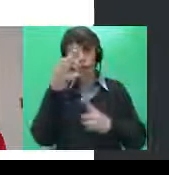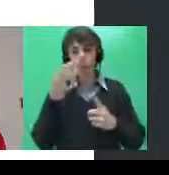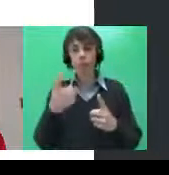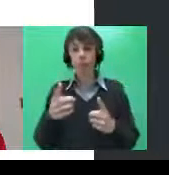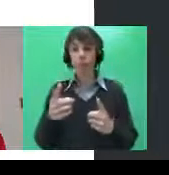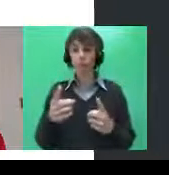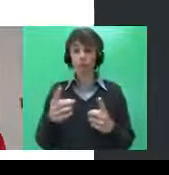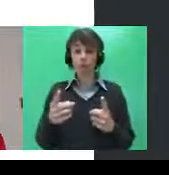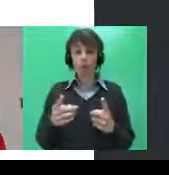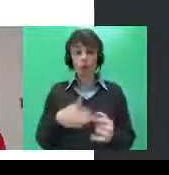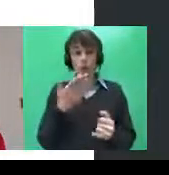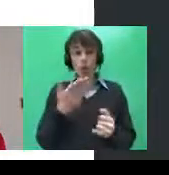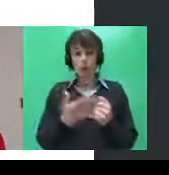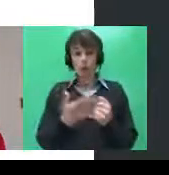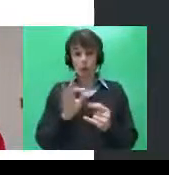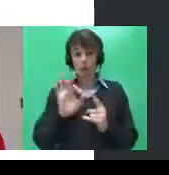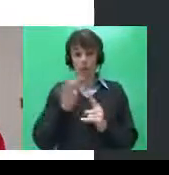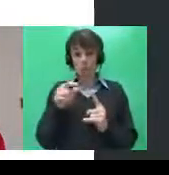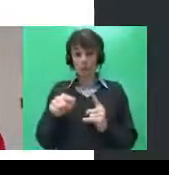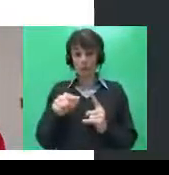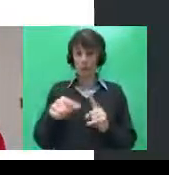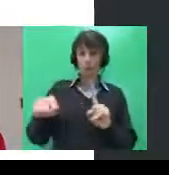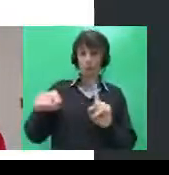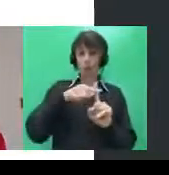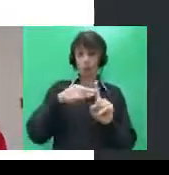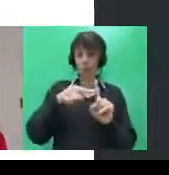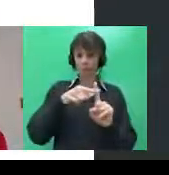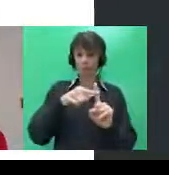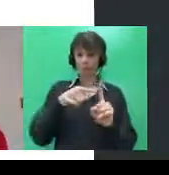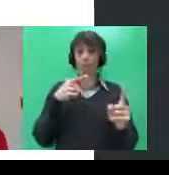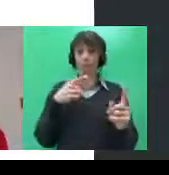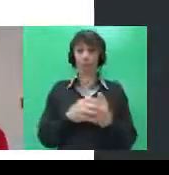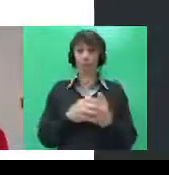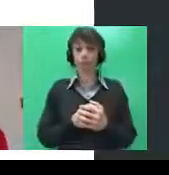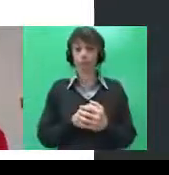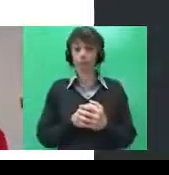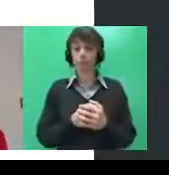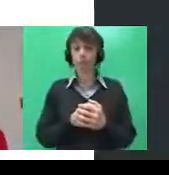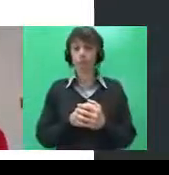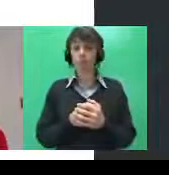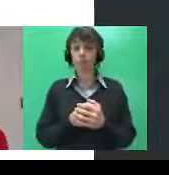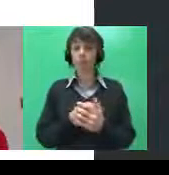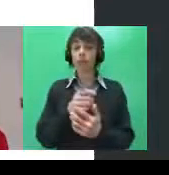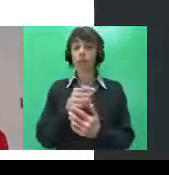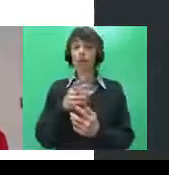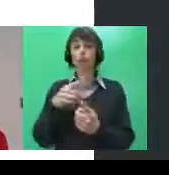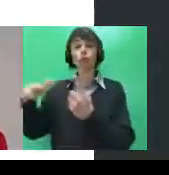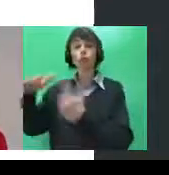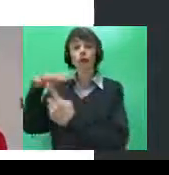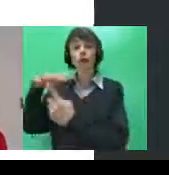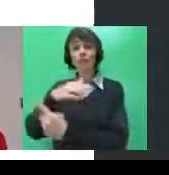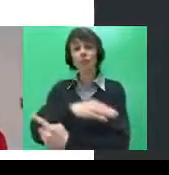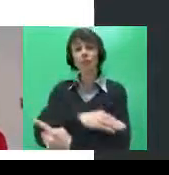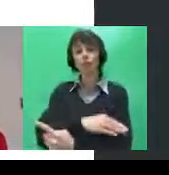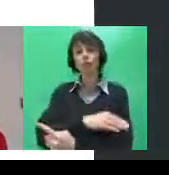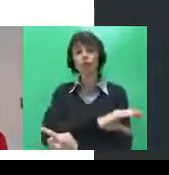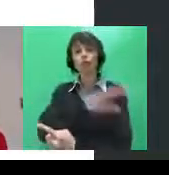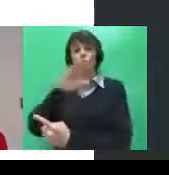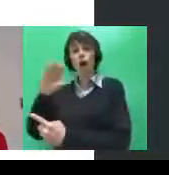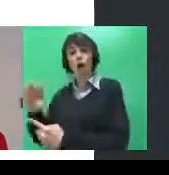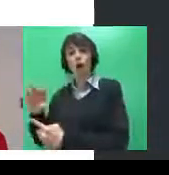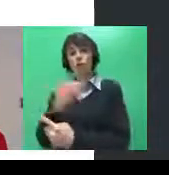a real positive. So some of you may have seen, and this is available on the Sport England website, the latest social return on investment document, which